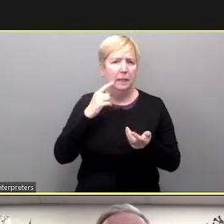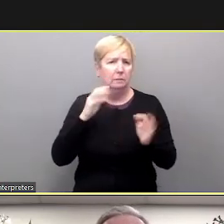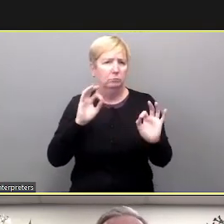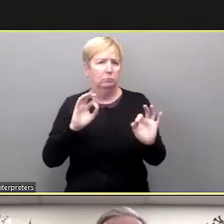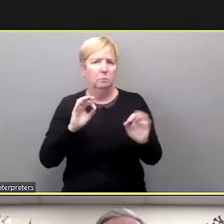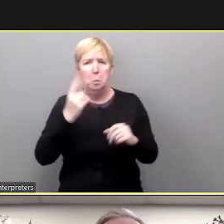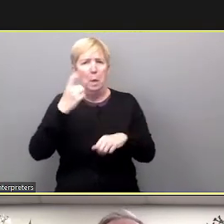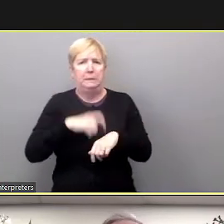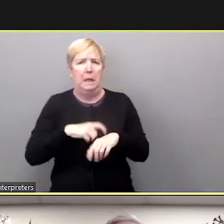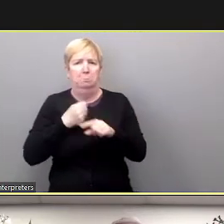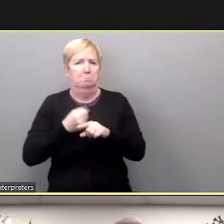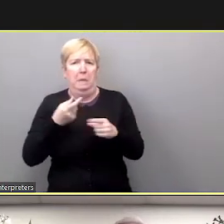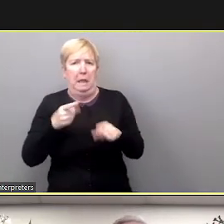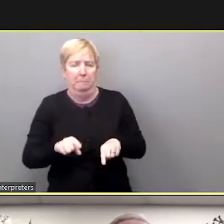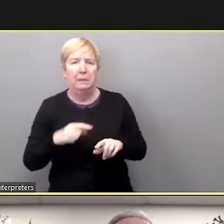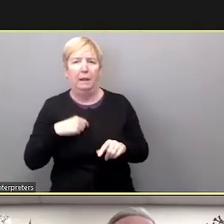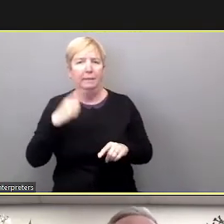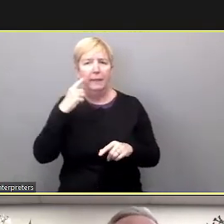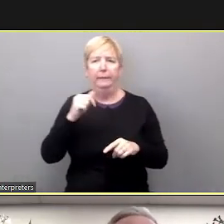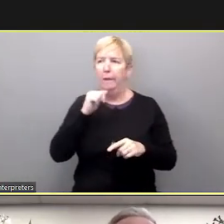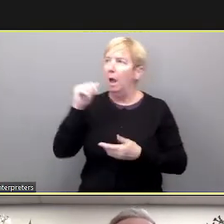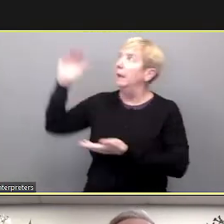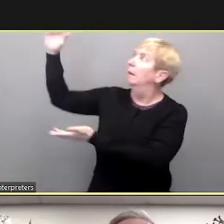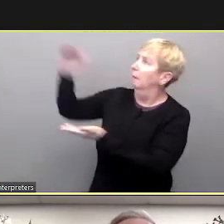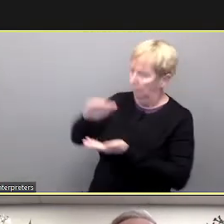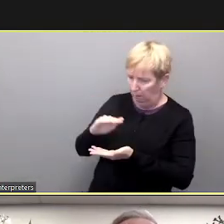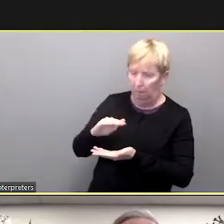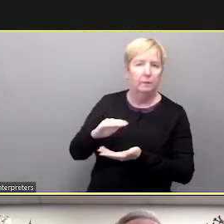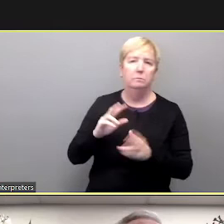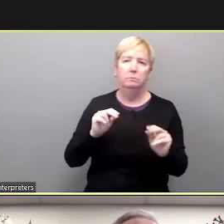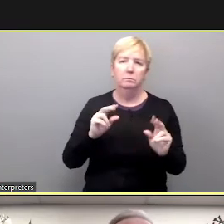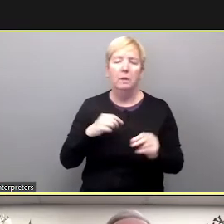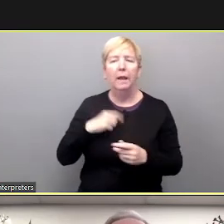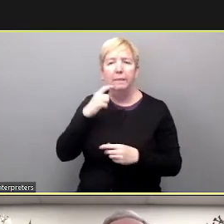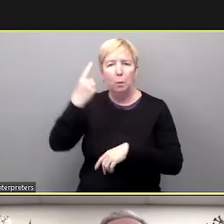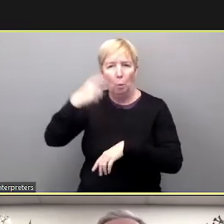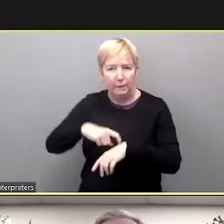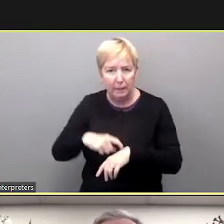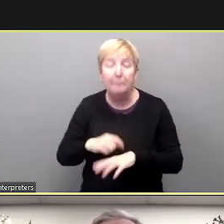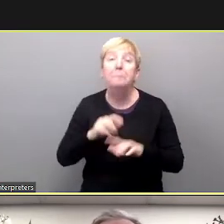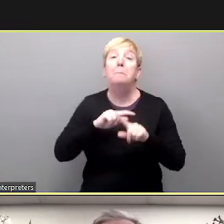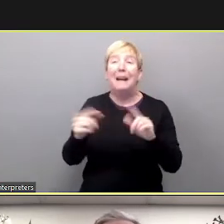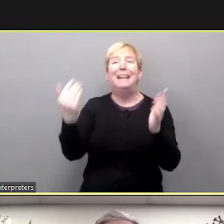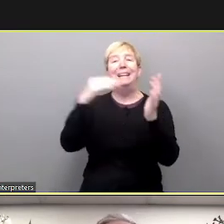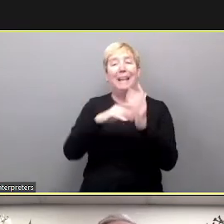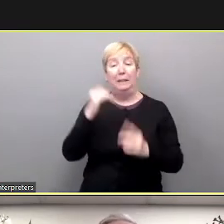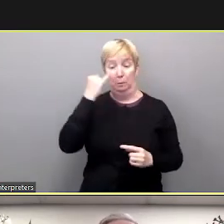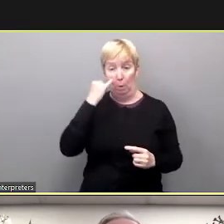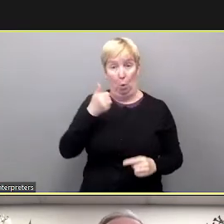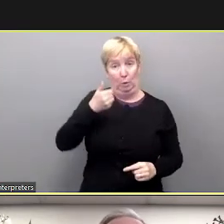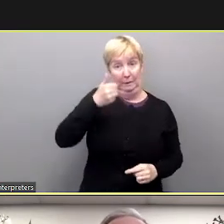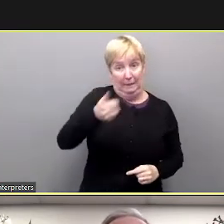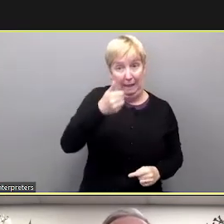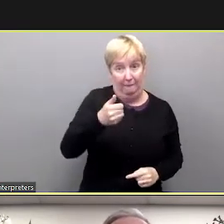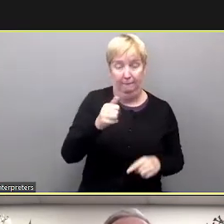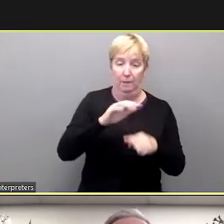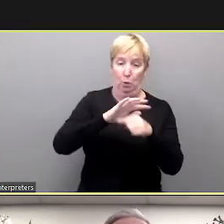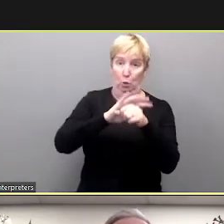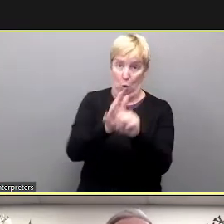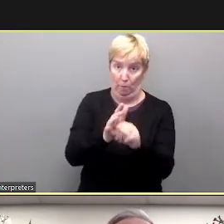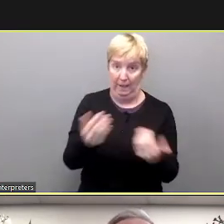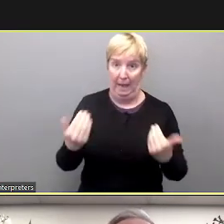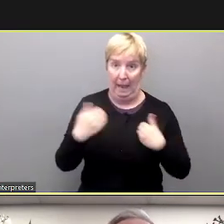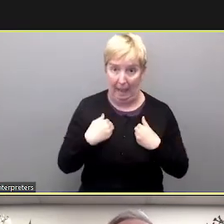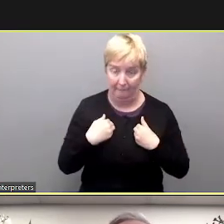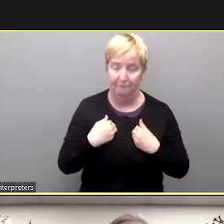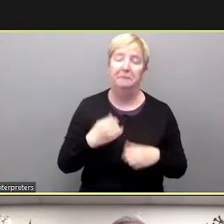COVID positive, you have symptoms, and you meet any one of the following criteria, being